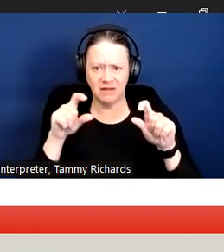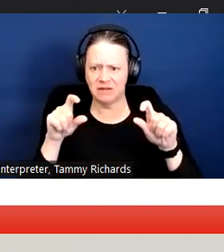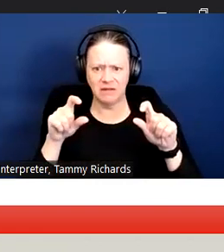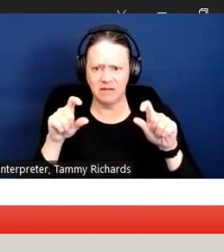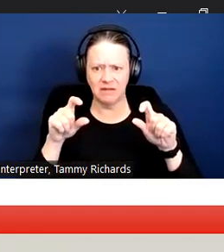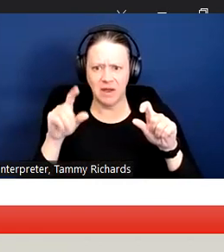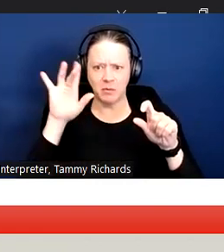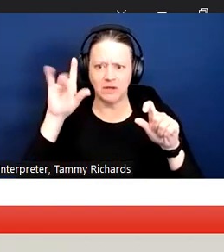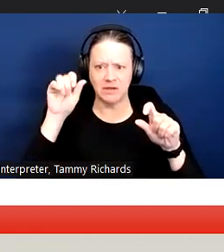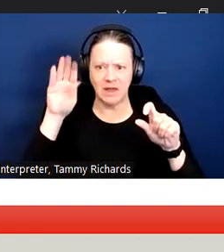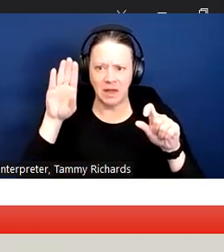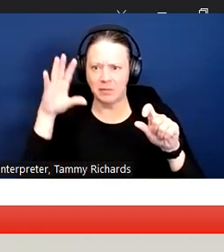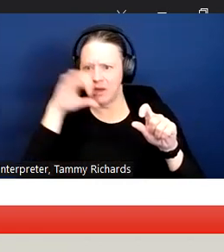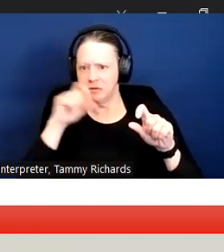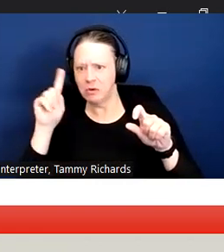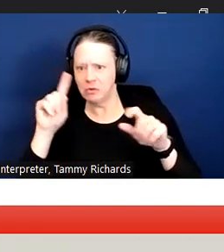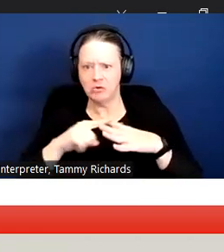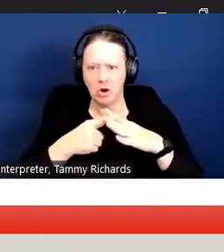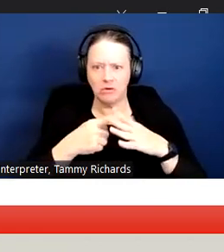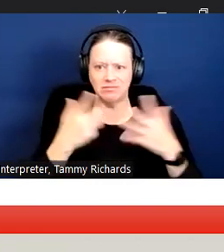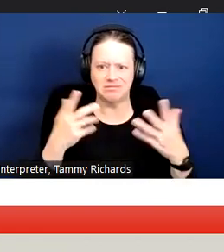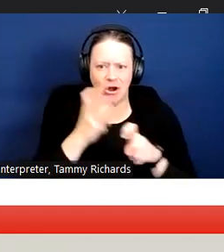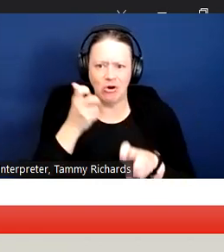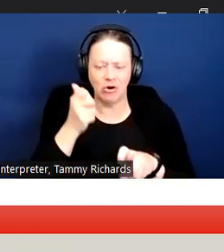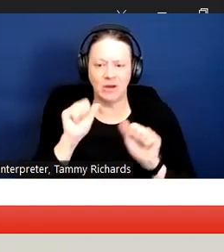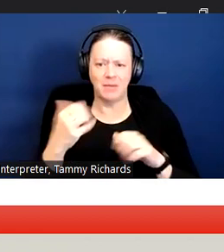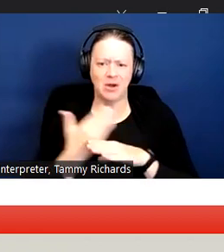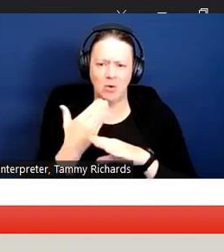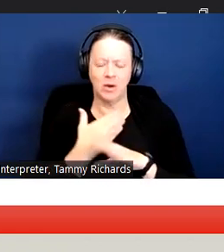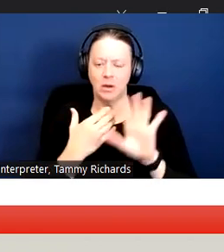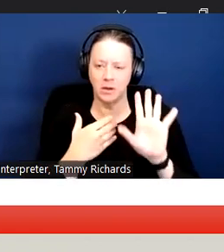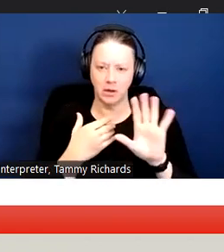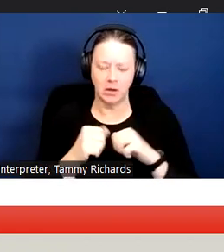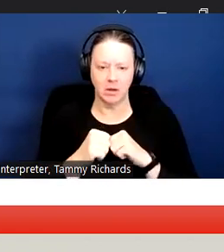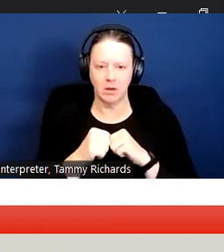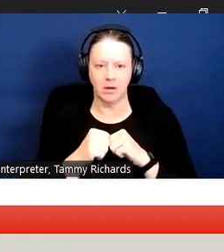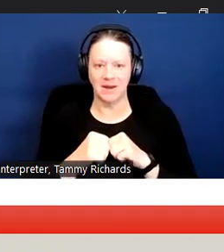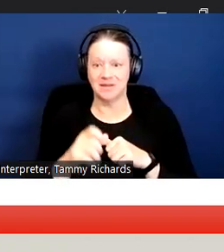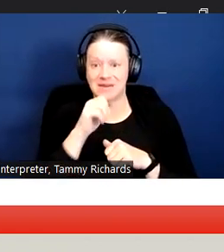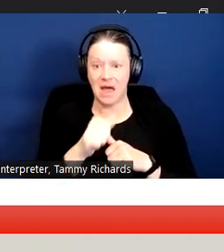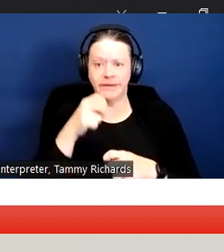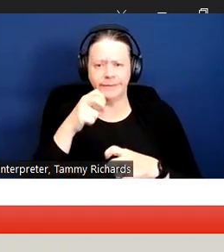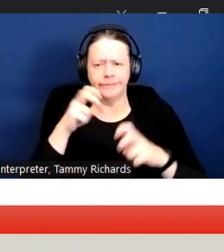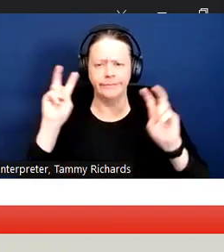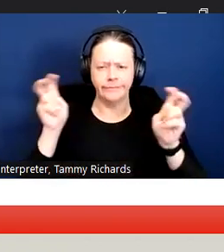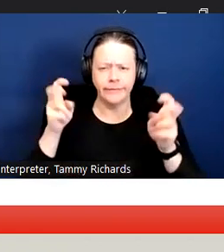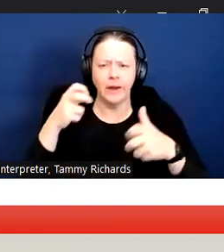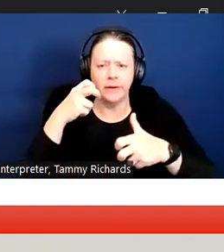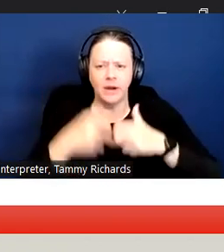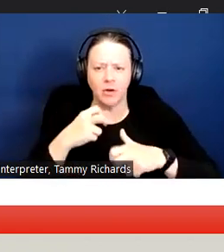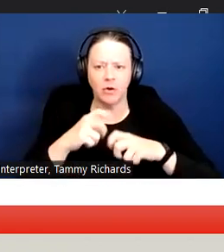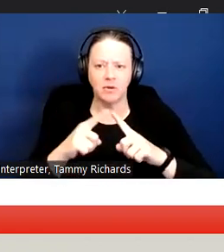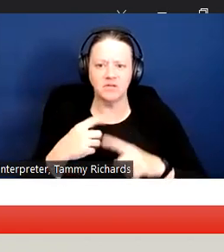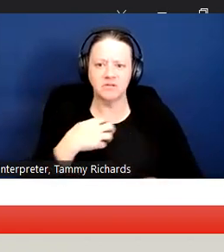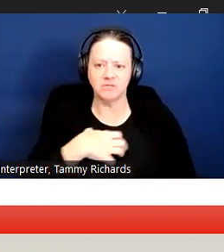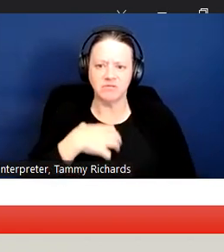to start, that makes it harder for me. And it can be annoying. It's not, you know, truly difficult. But it is an